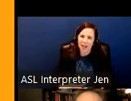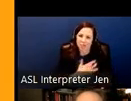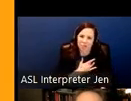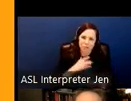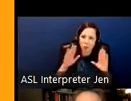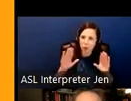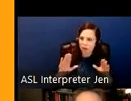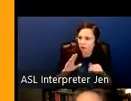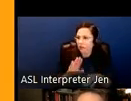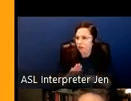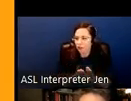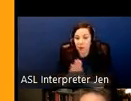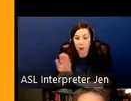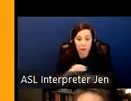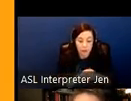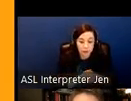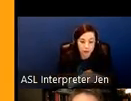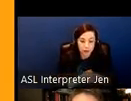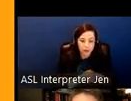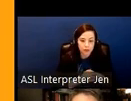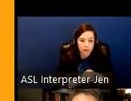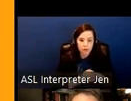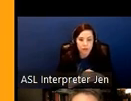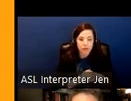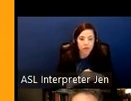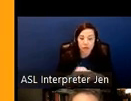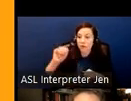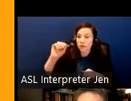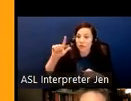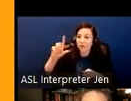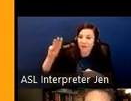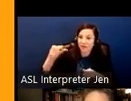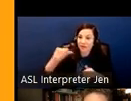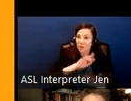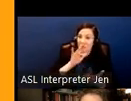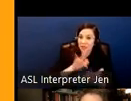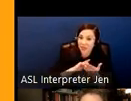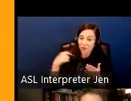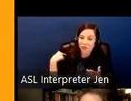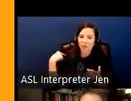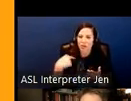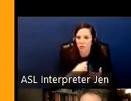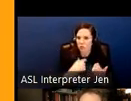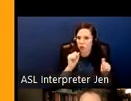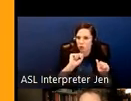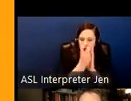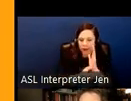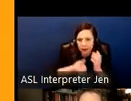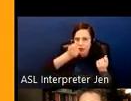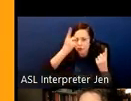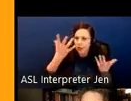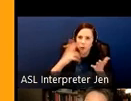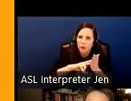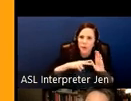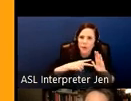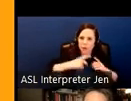development. And from our perspective at the Alma Center, we really try to dive into this understanding of trauma and